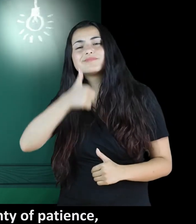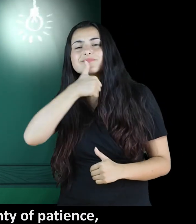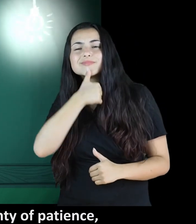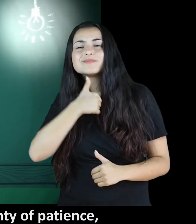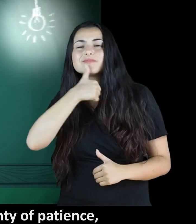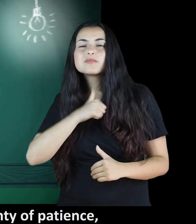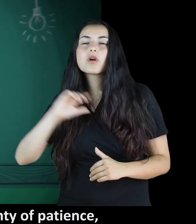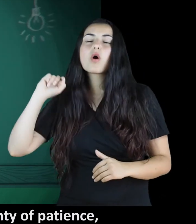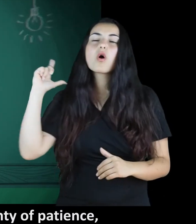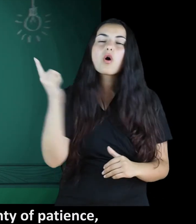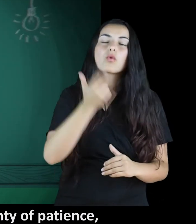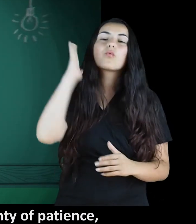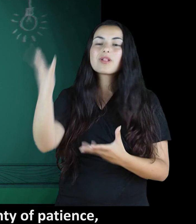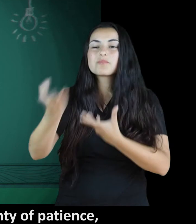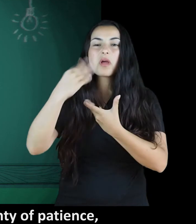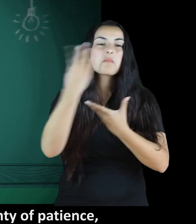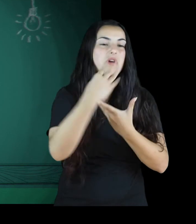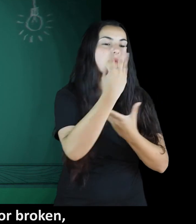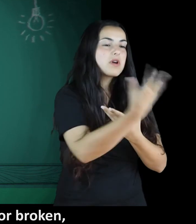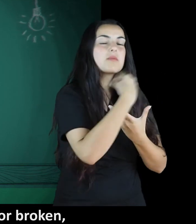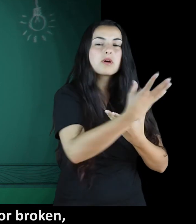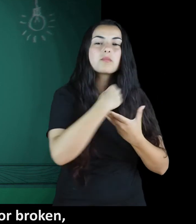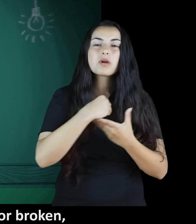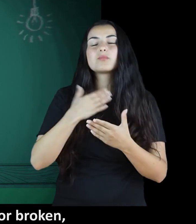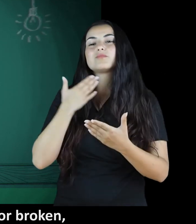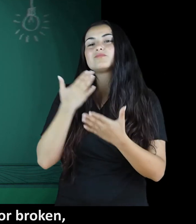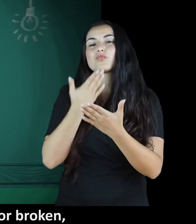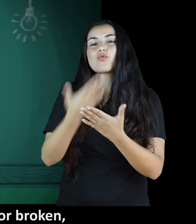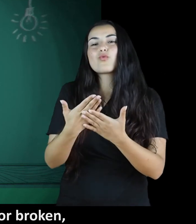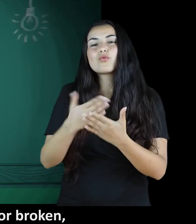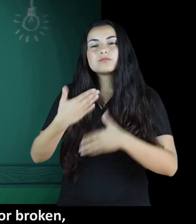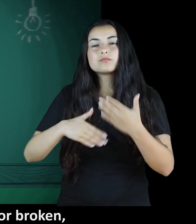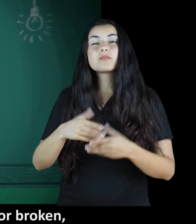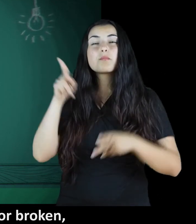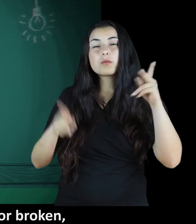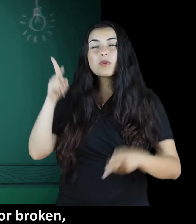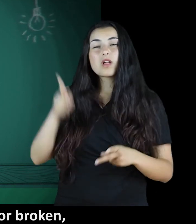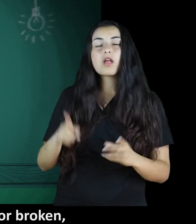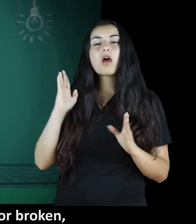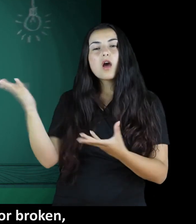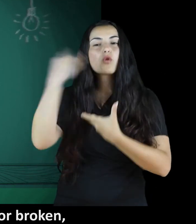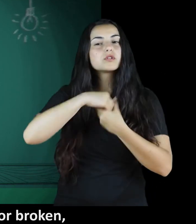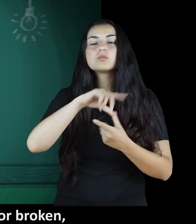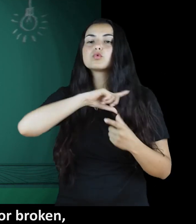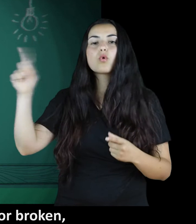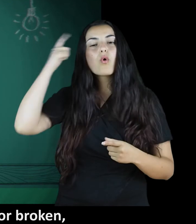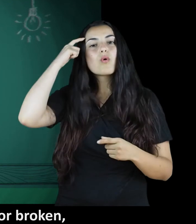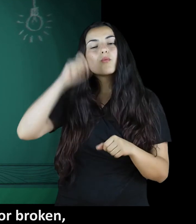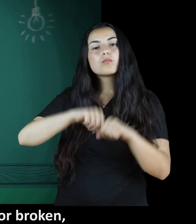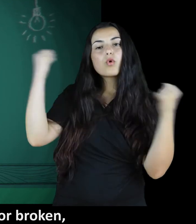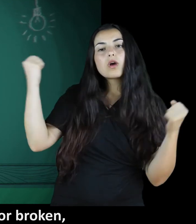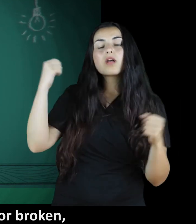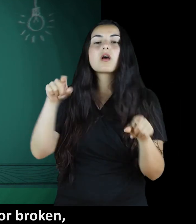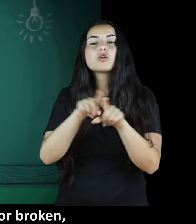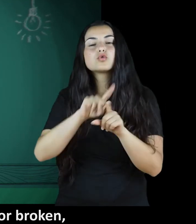patience, everyone would be better off. People with autism are not ill or broken. They simply have